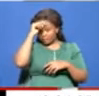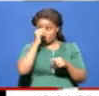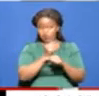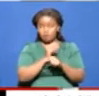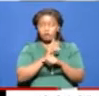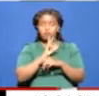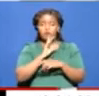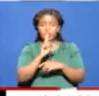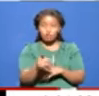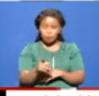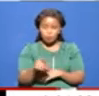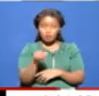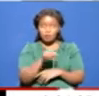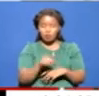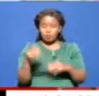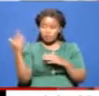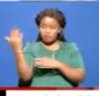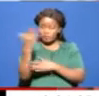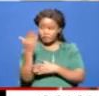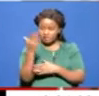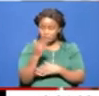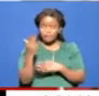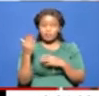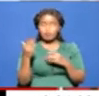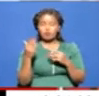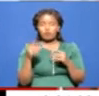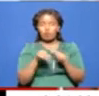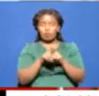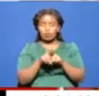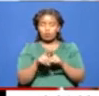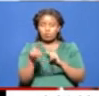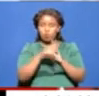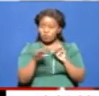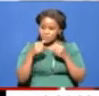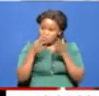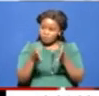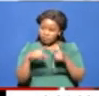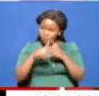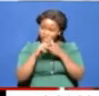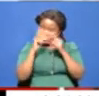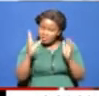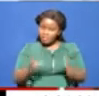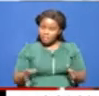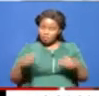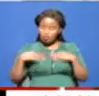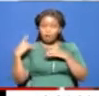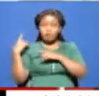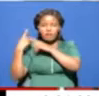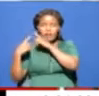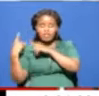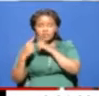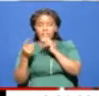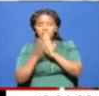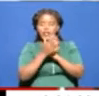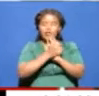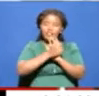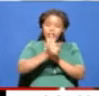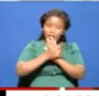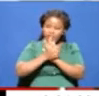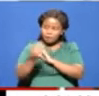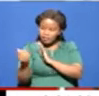we facilitate engineers to develop, gain experience, gain expertise in their respective areas, so that they